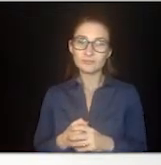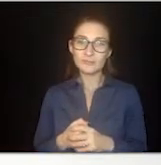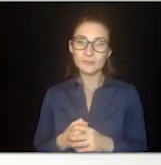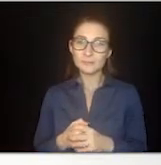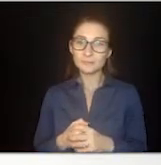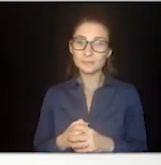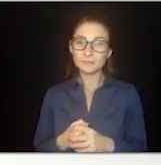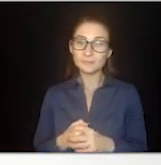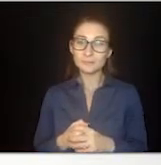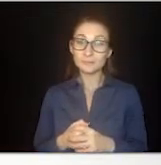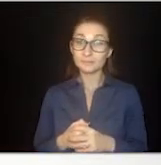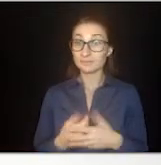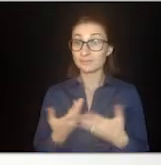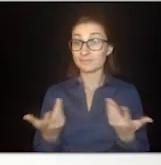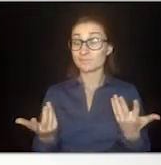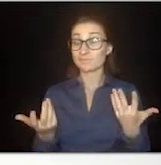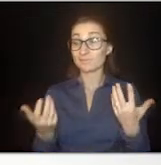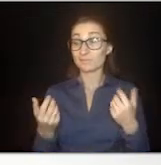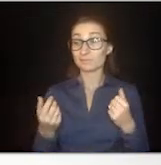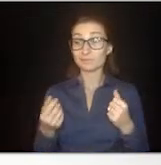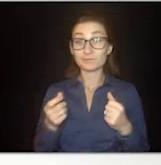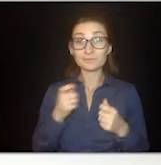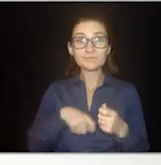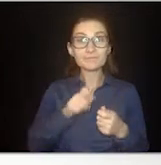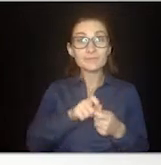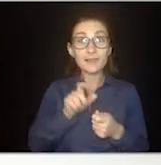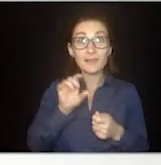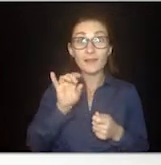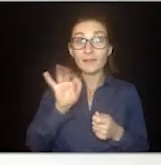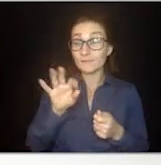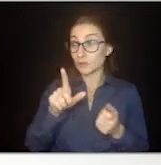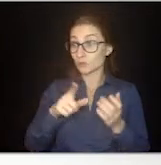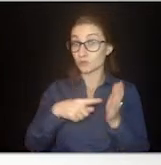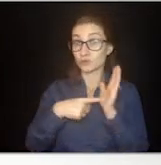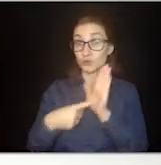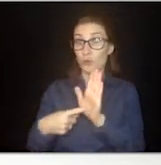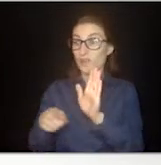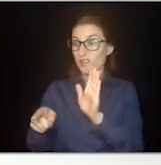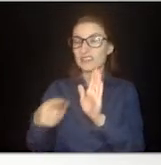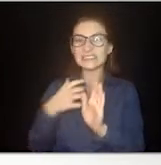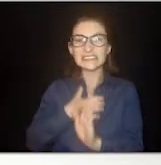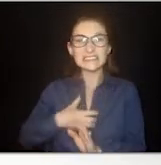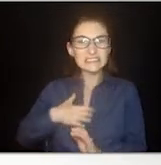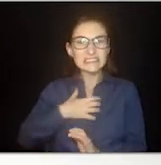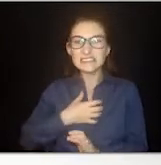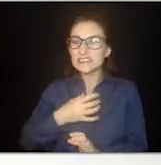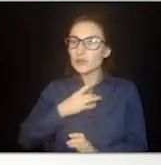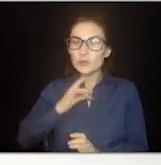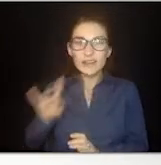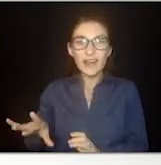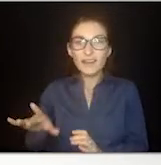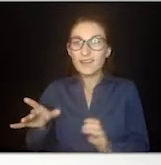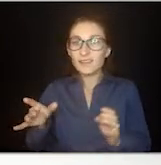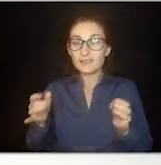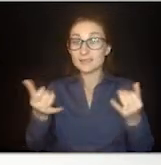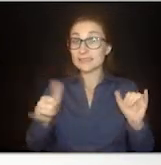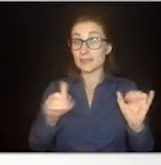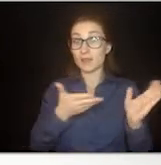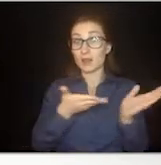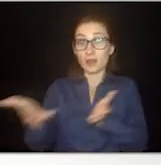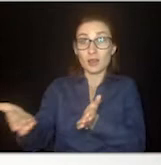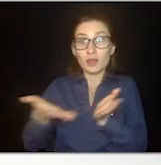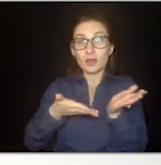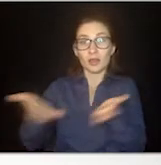And I'm probably, if I've specifically told somebody or tried to show somebody that I don't like that, and